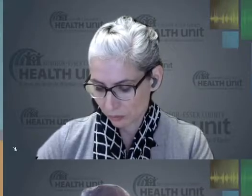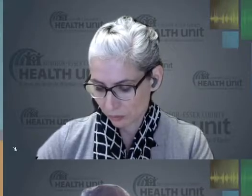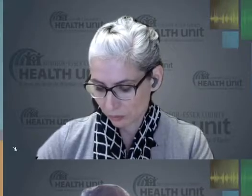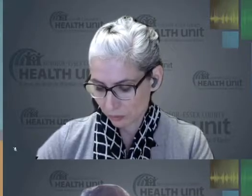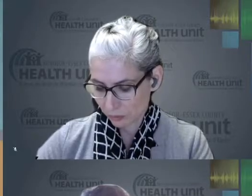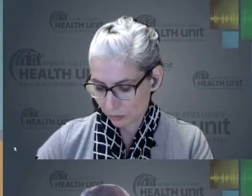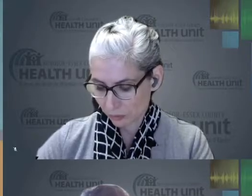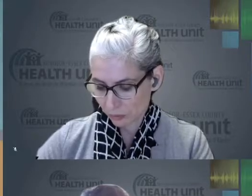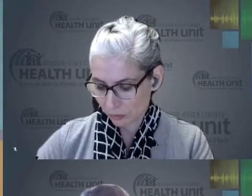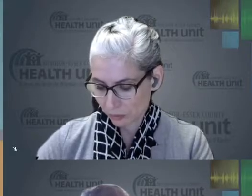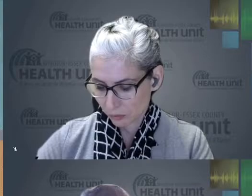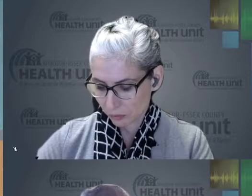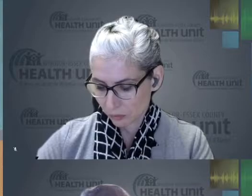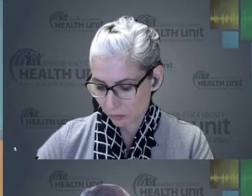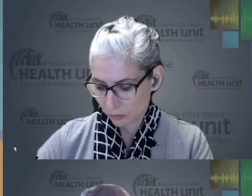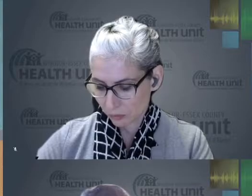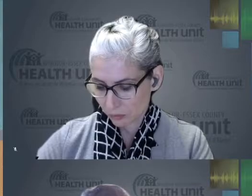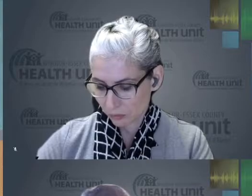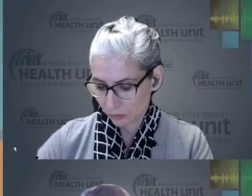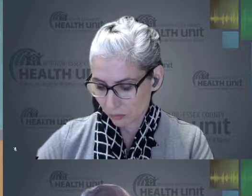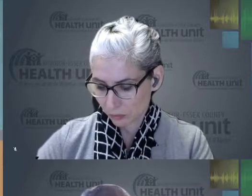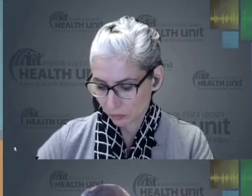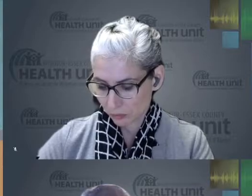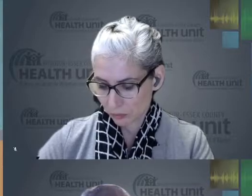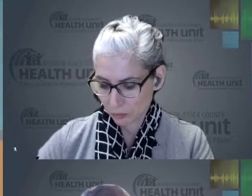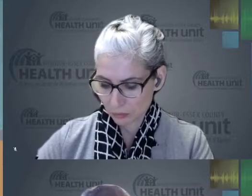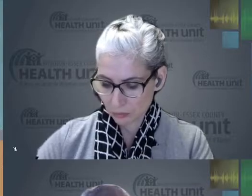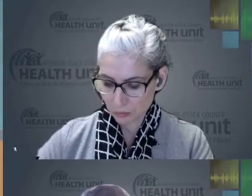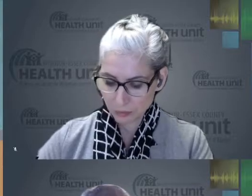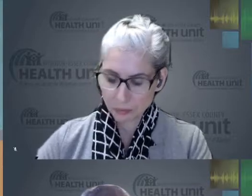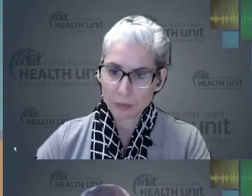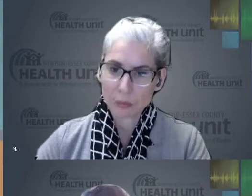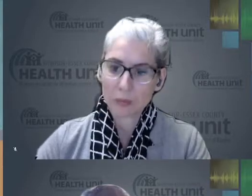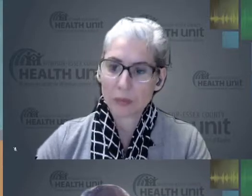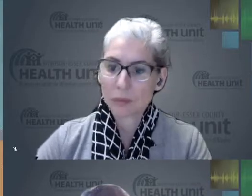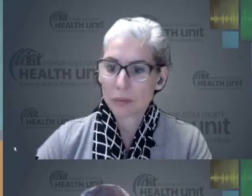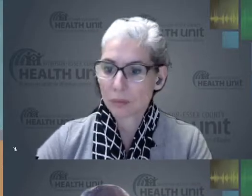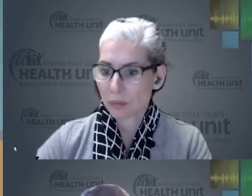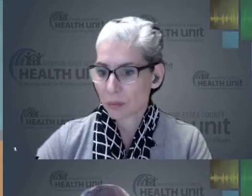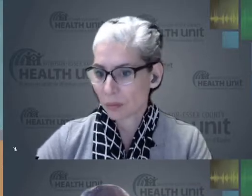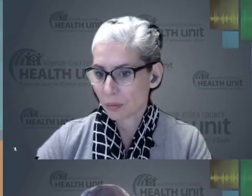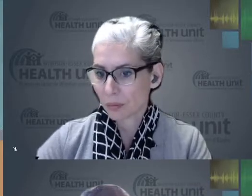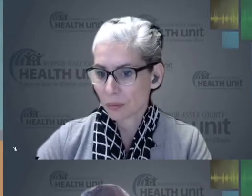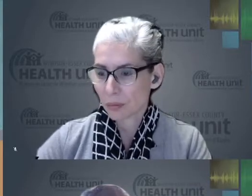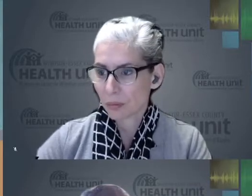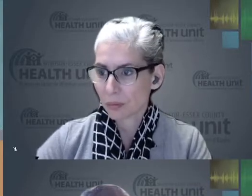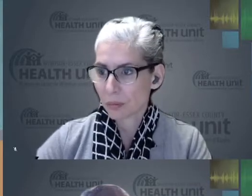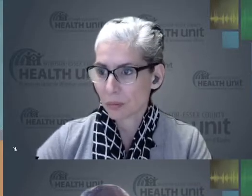not including that, we just wanted to ensure that we were capturing all of our hospitalizations appropriately.